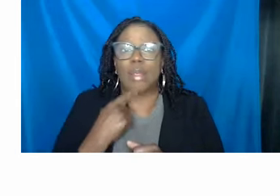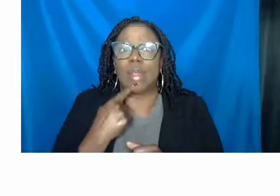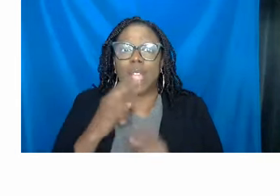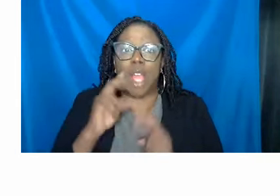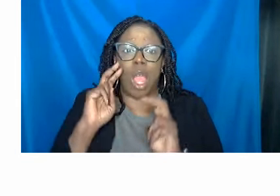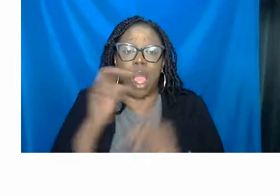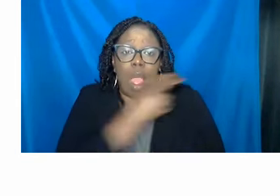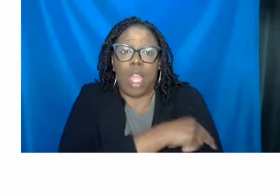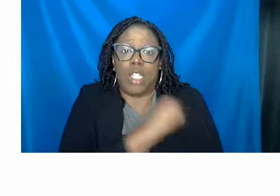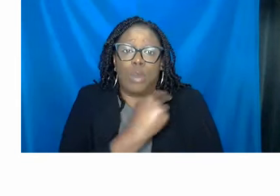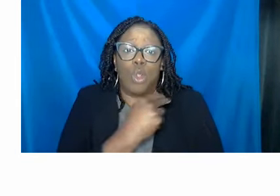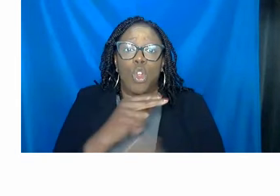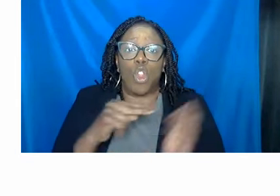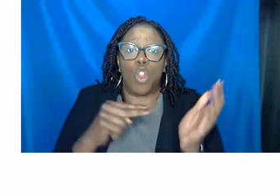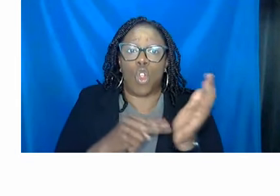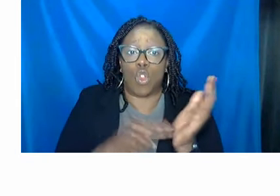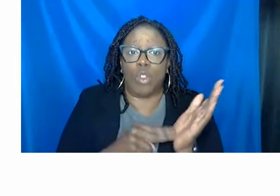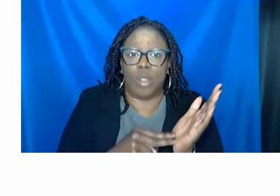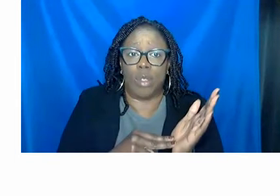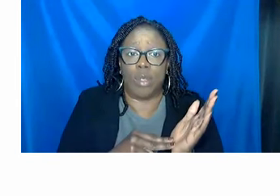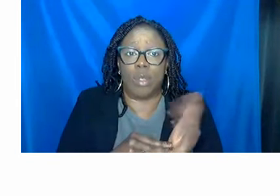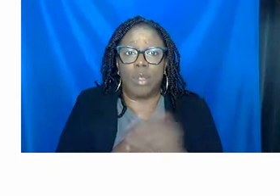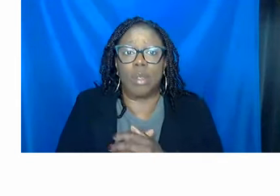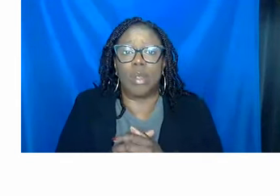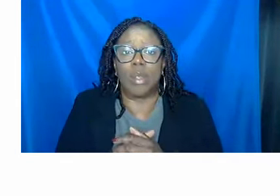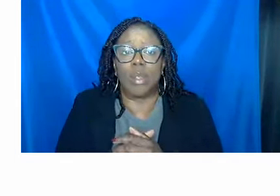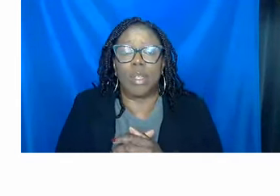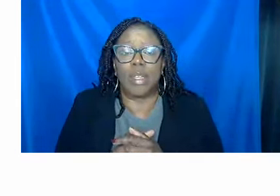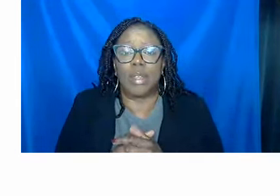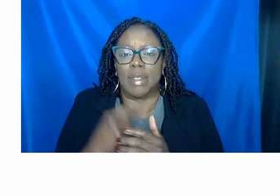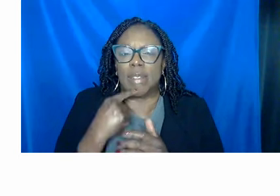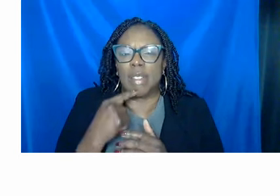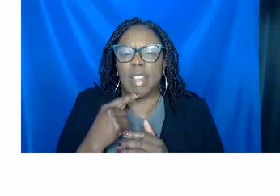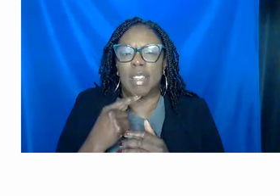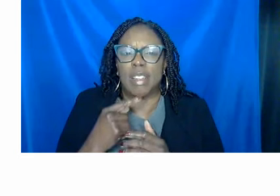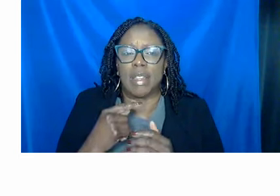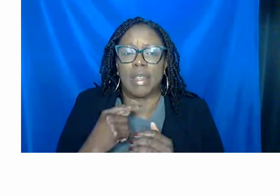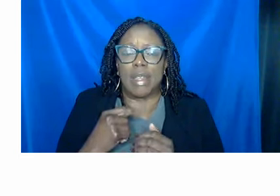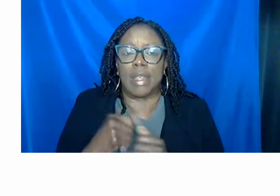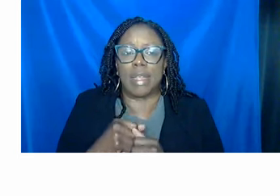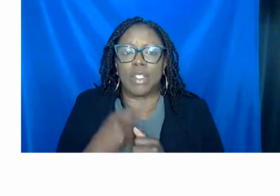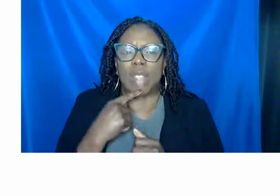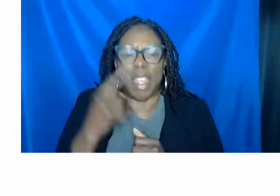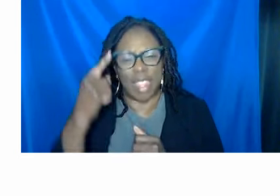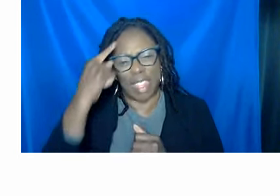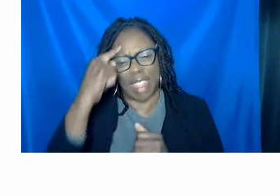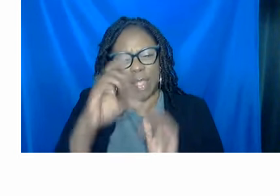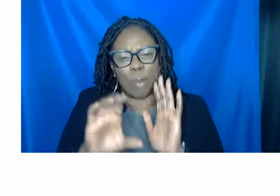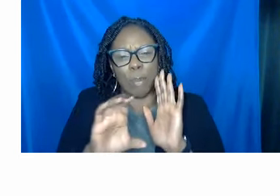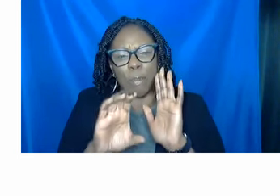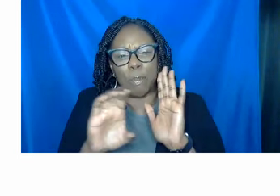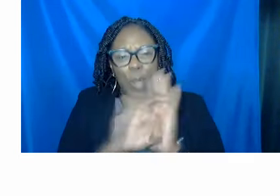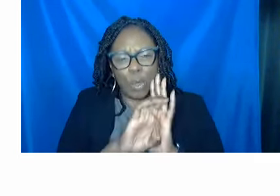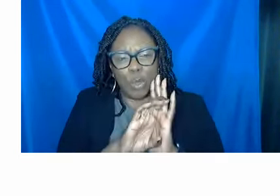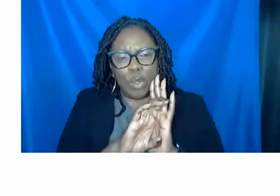nurse discovers a home health. I think it was like No Place Like Home, right? And I think this picture is kind of tell